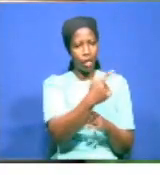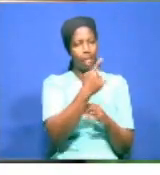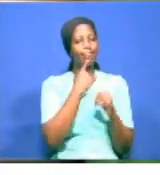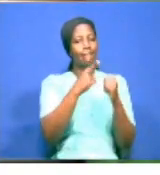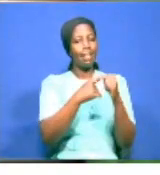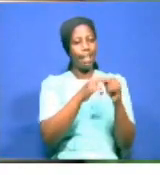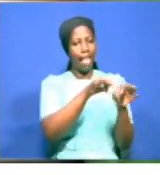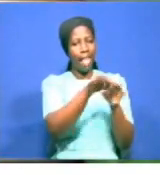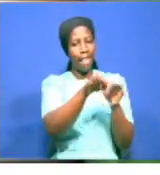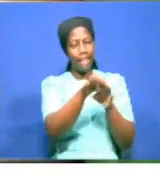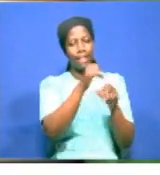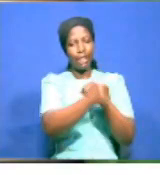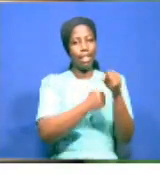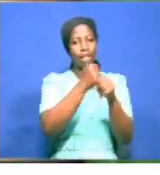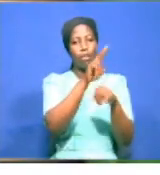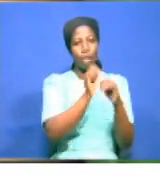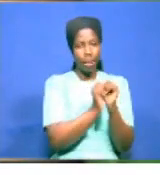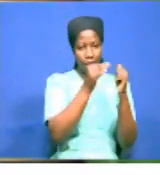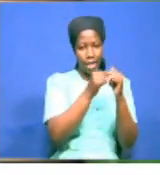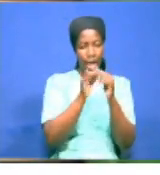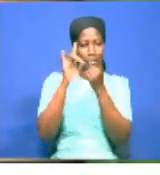141,600 hectares in 2018 to